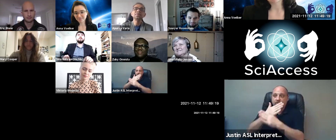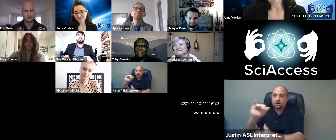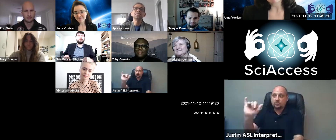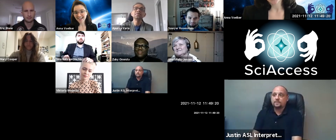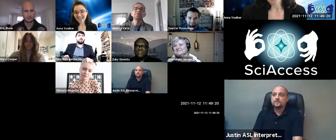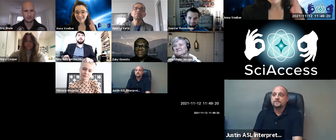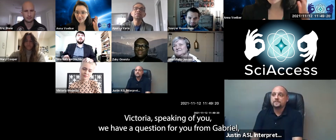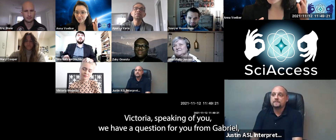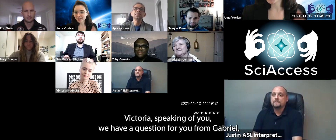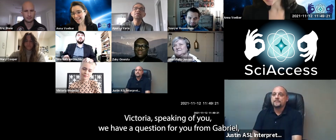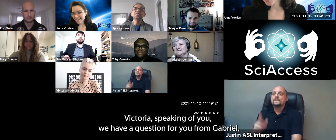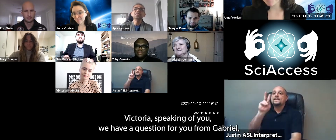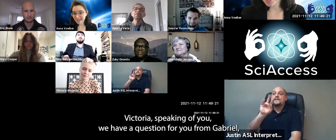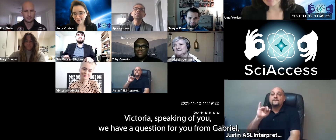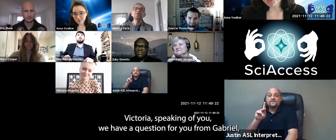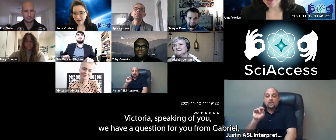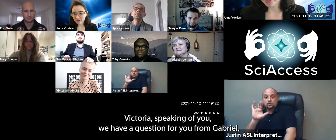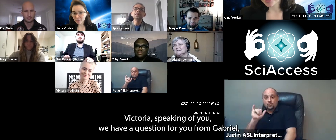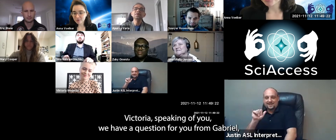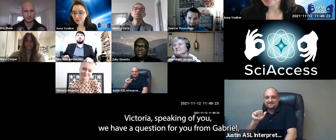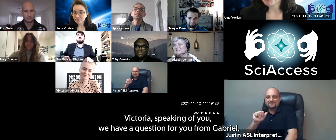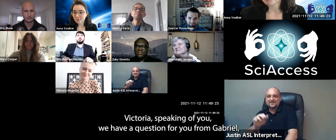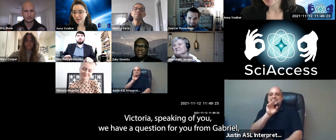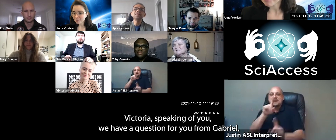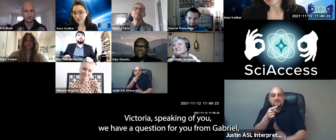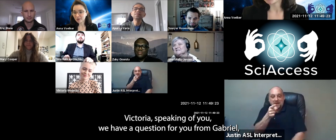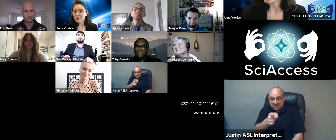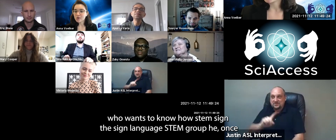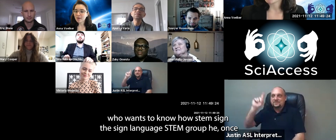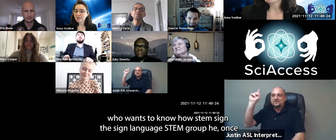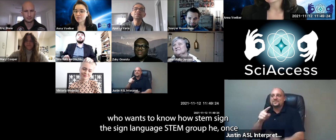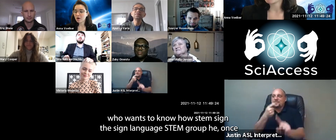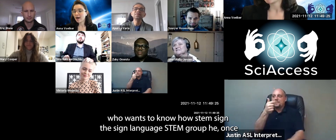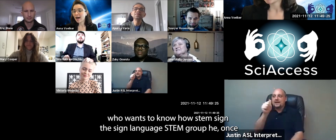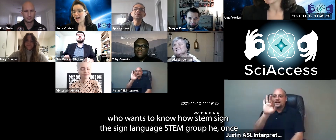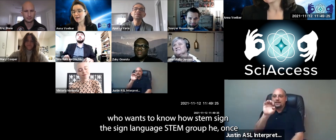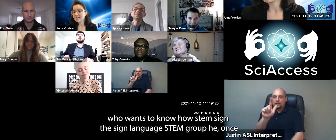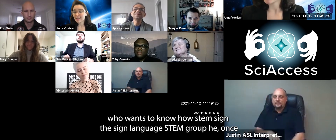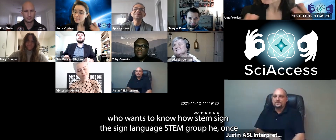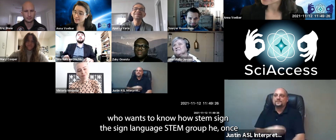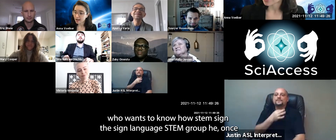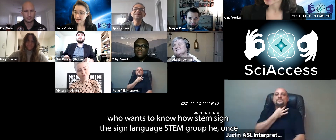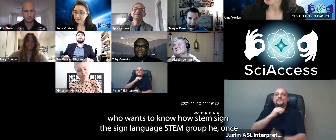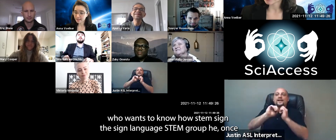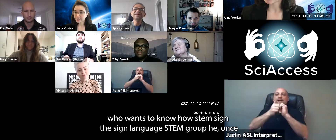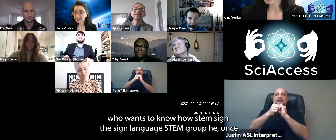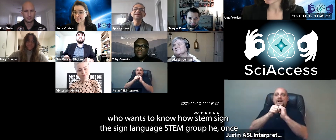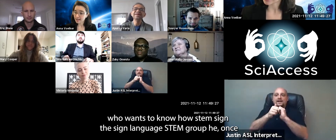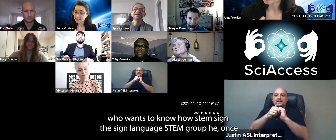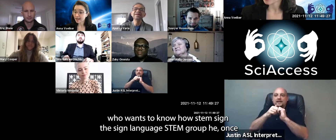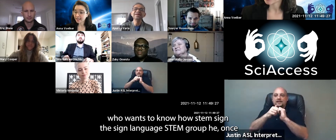well. Victoria, speaking of you, we have a question for you from Gabriel, who wants to know how STEMsign,